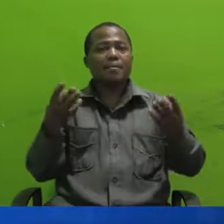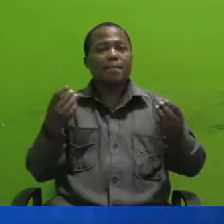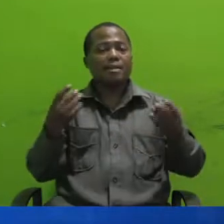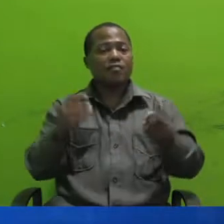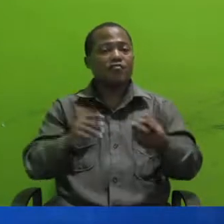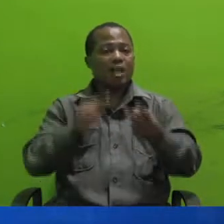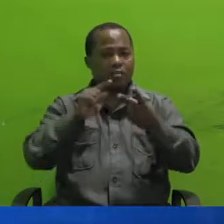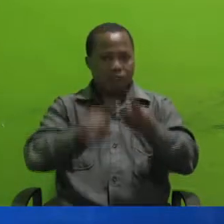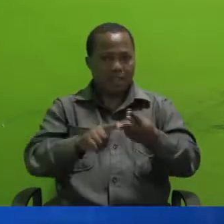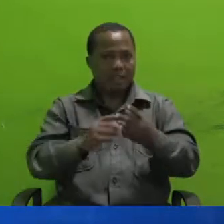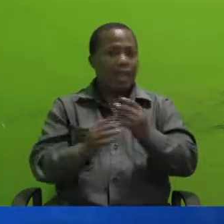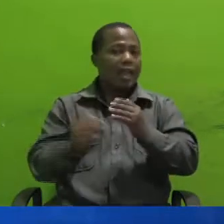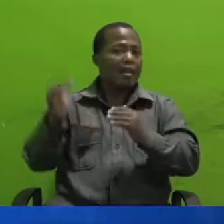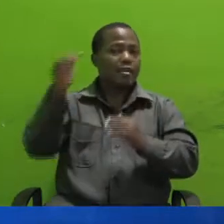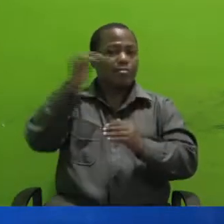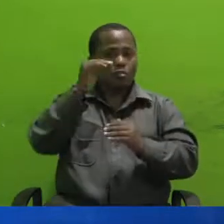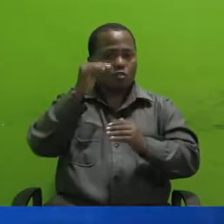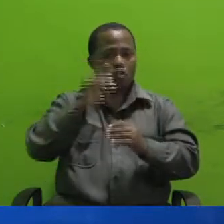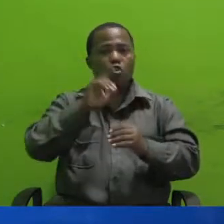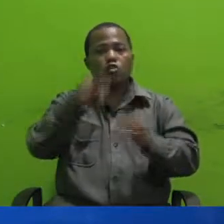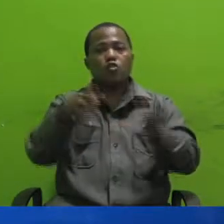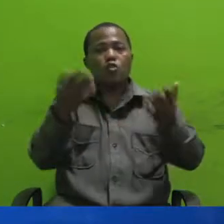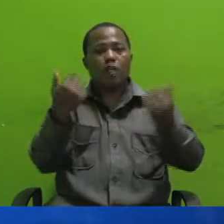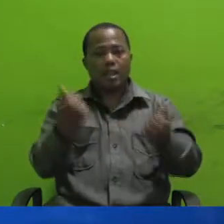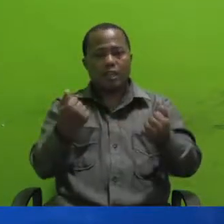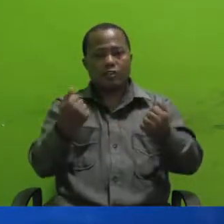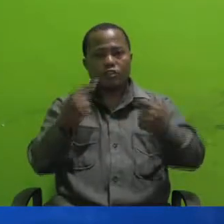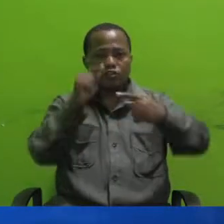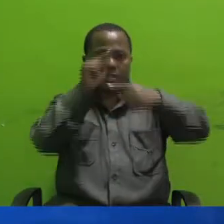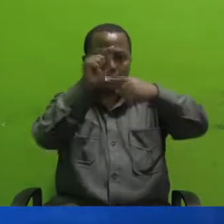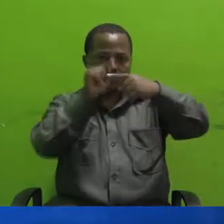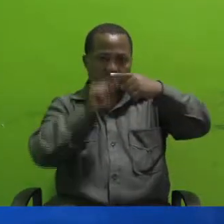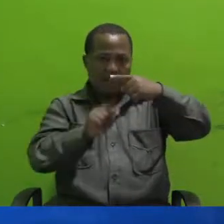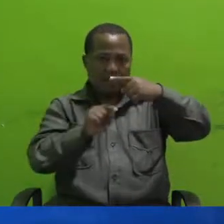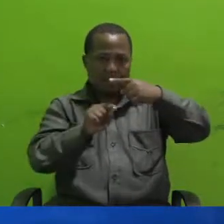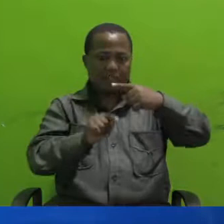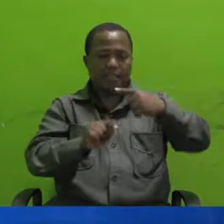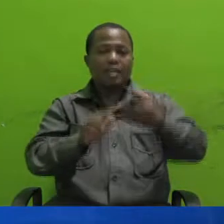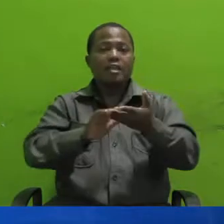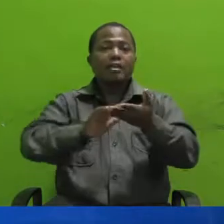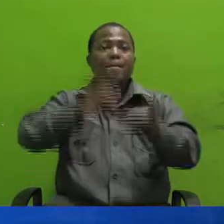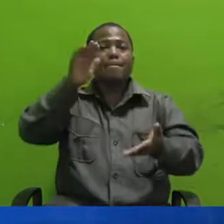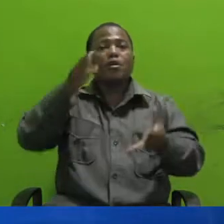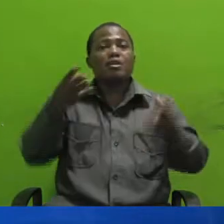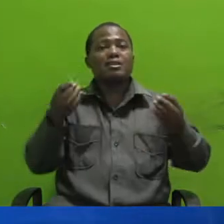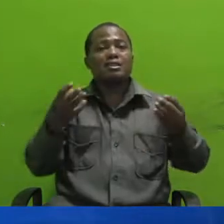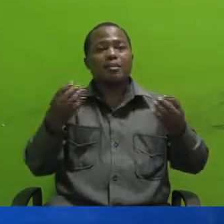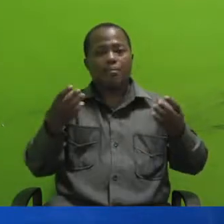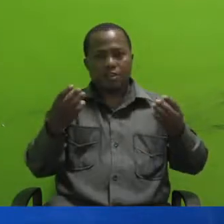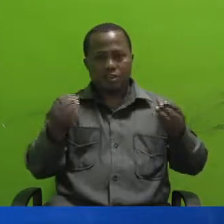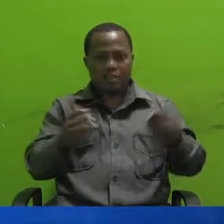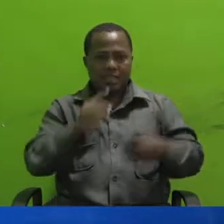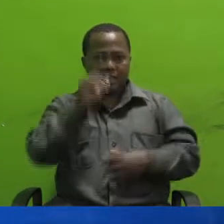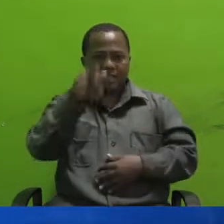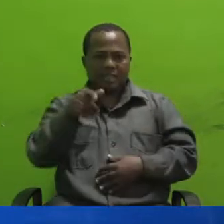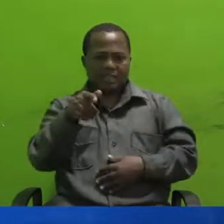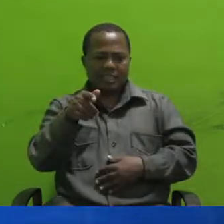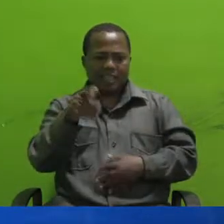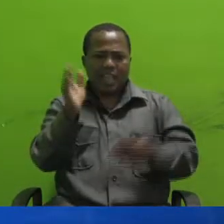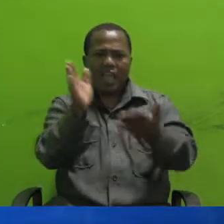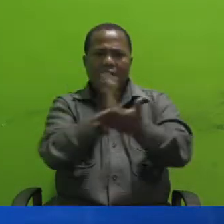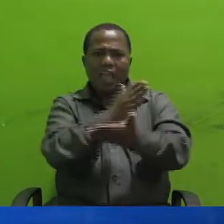it further, as we know, we are supposed to put the fraction in a more simplistic form, and here